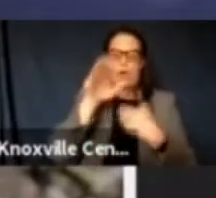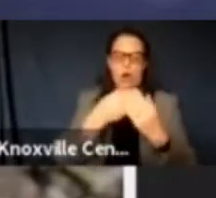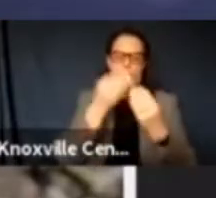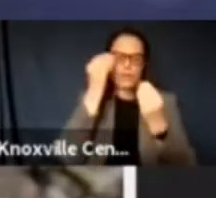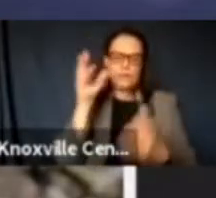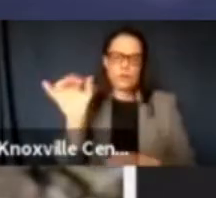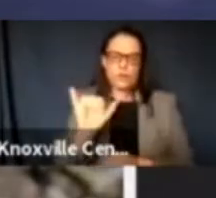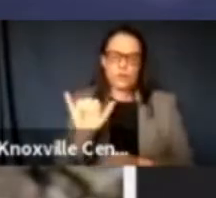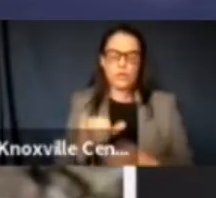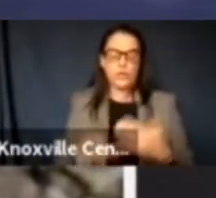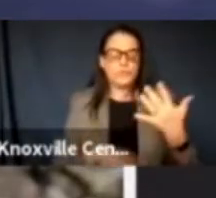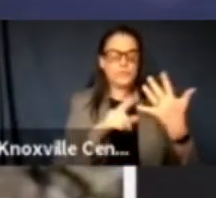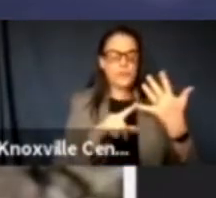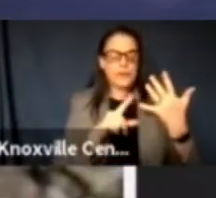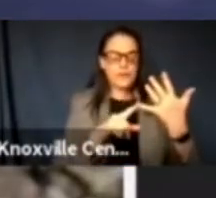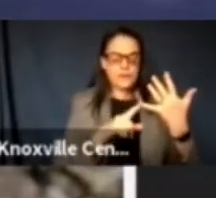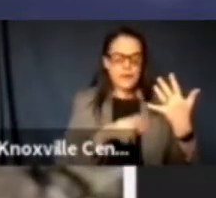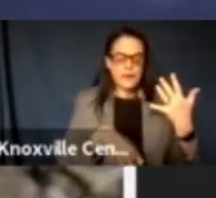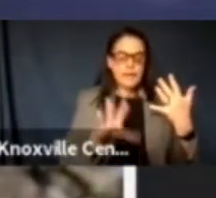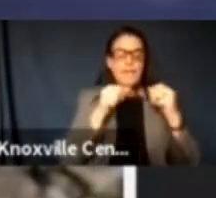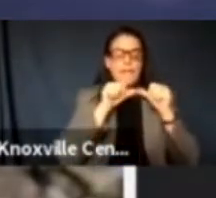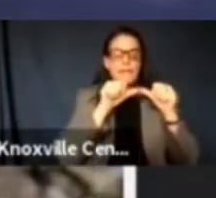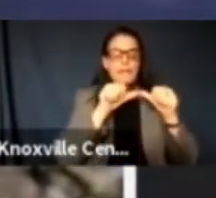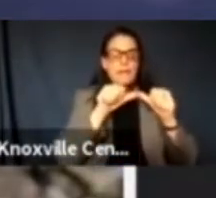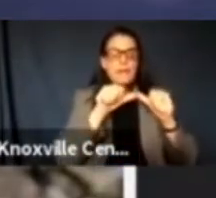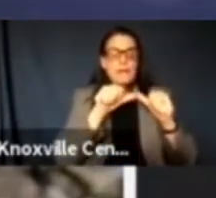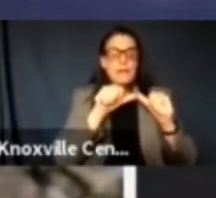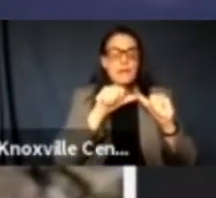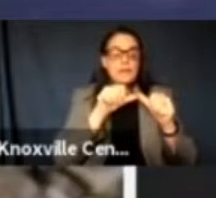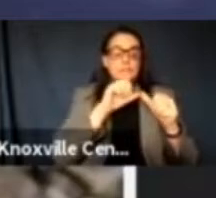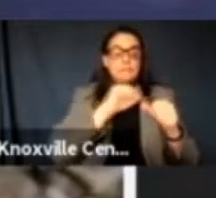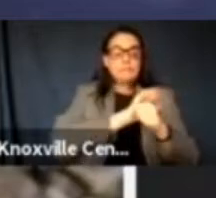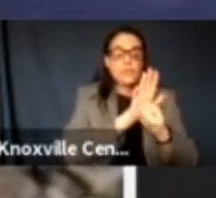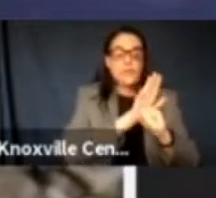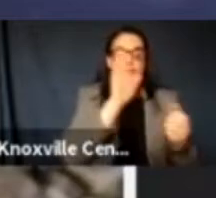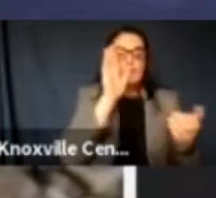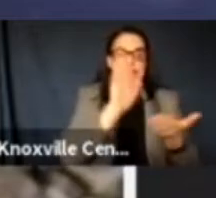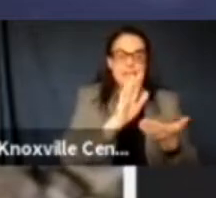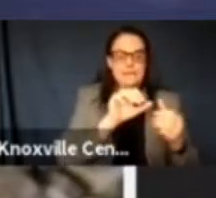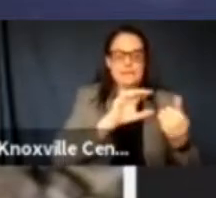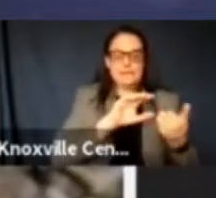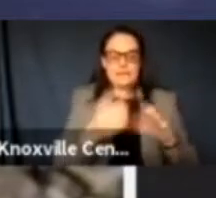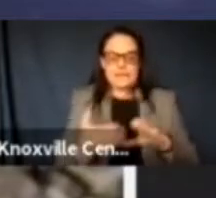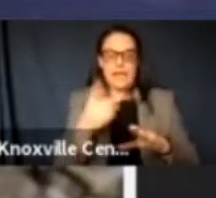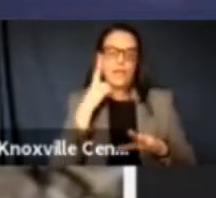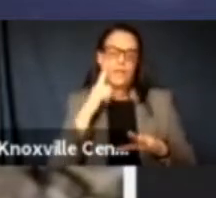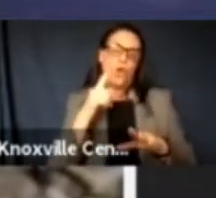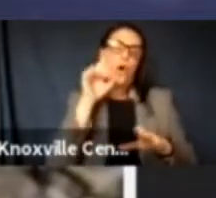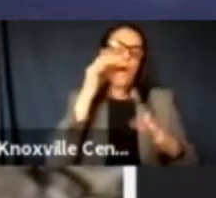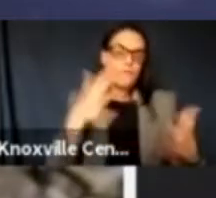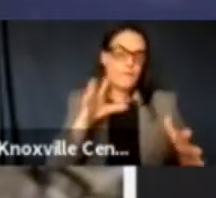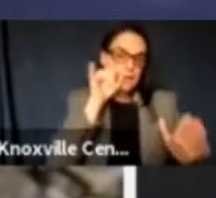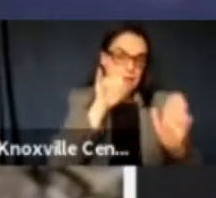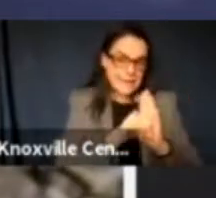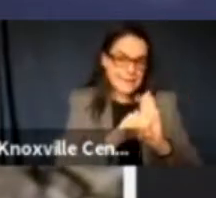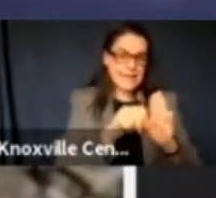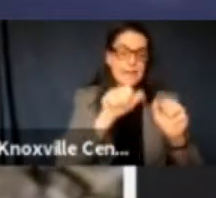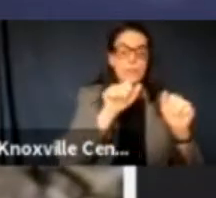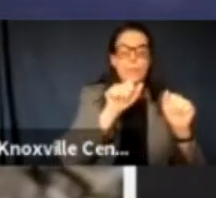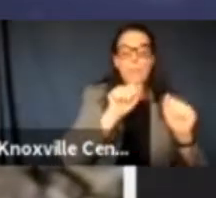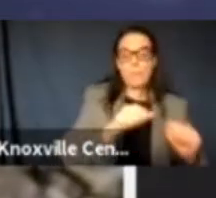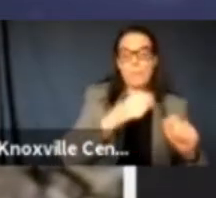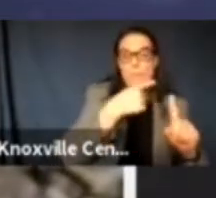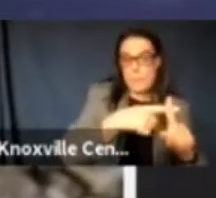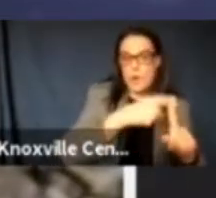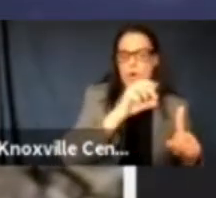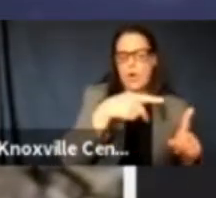fifth benchmark, sustained or decreased COVID-19 related death rate for identified positive or probable cases. For this benchmark, we